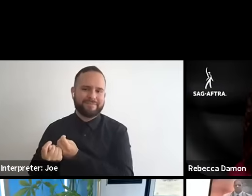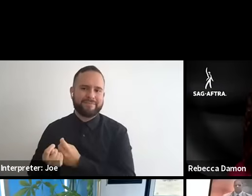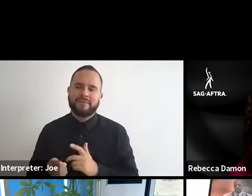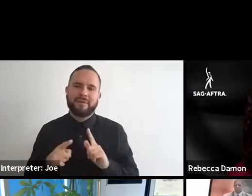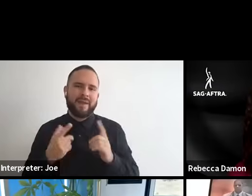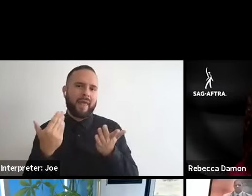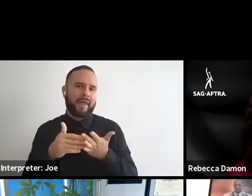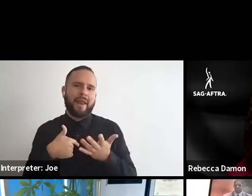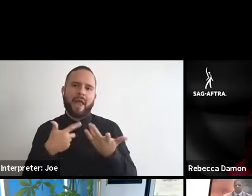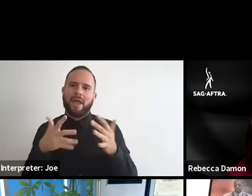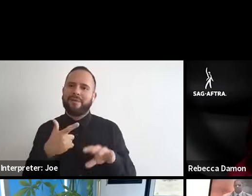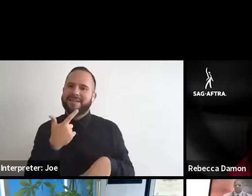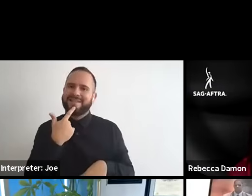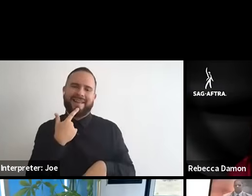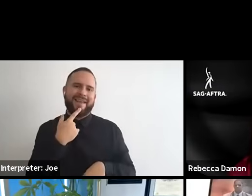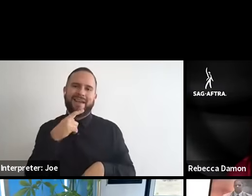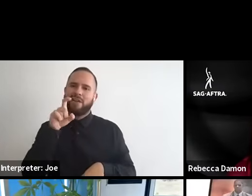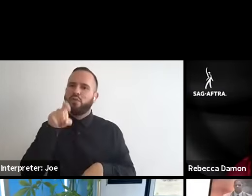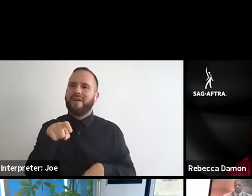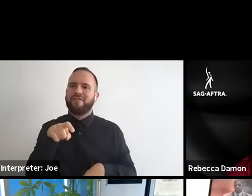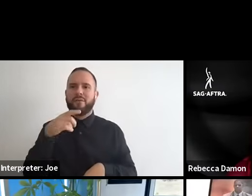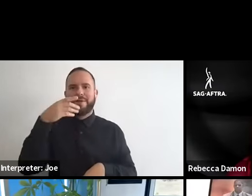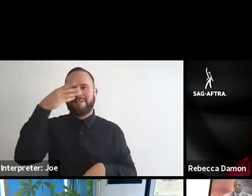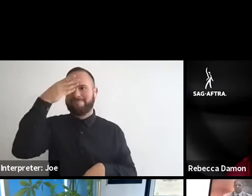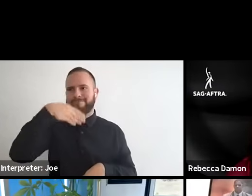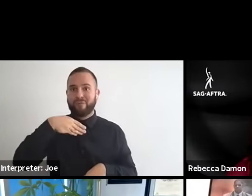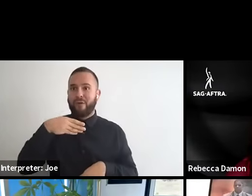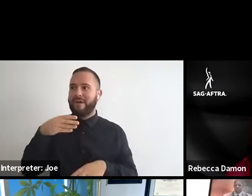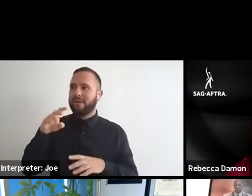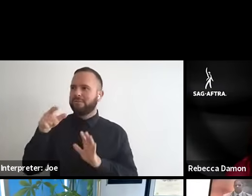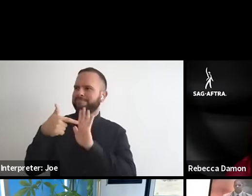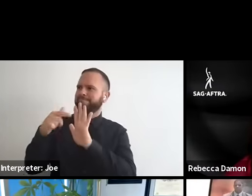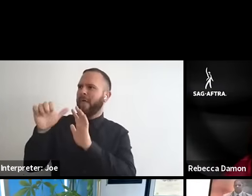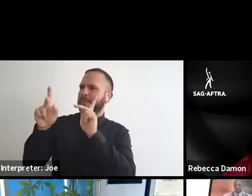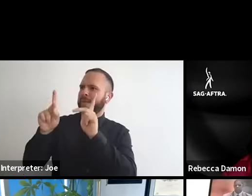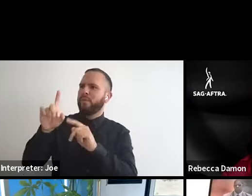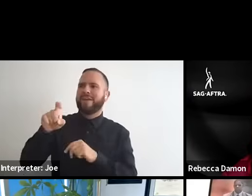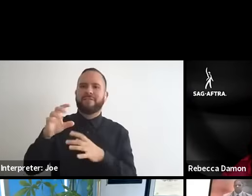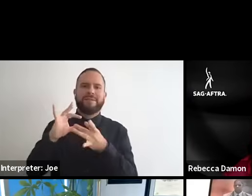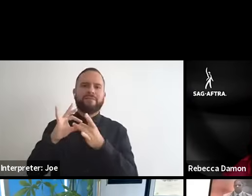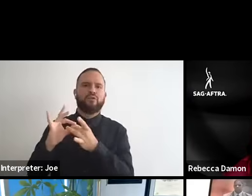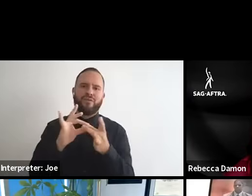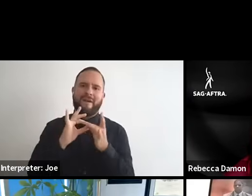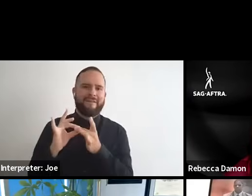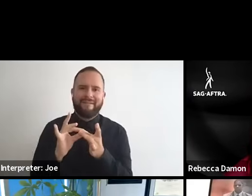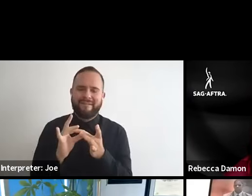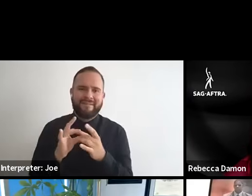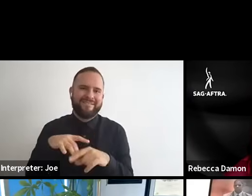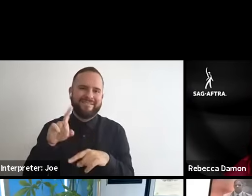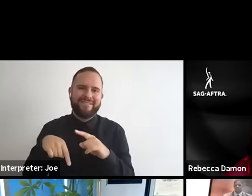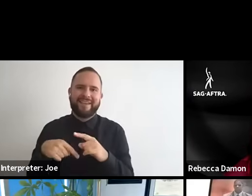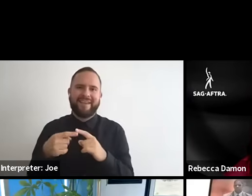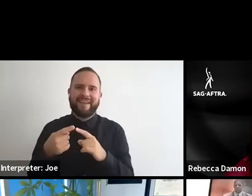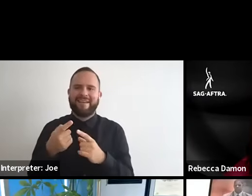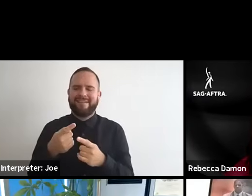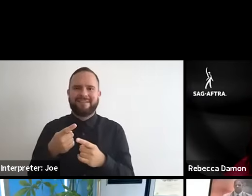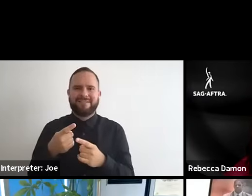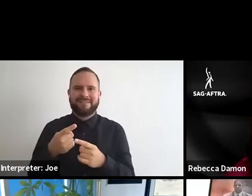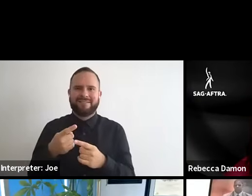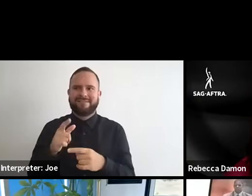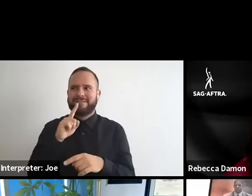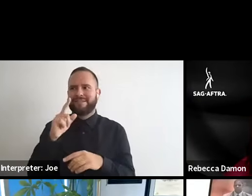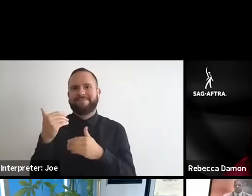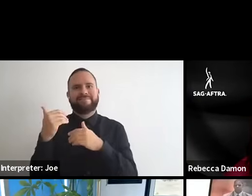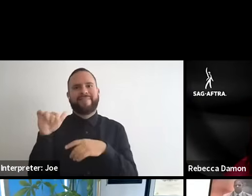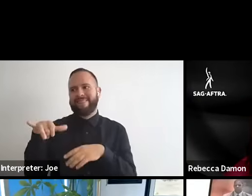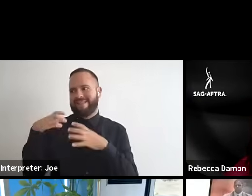before, you got to be a united front. You can't put the client in the middle of egos or butting heads. You